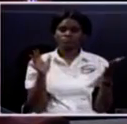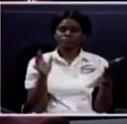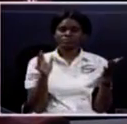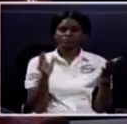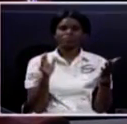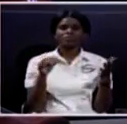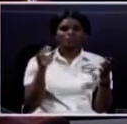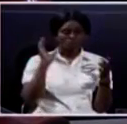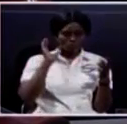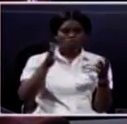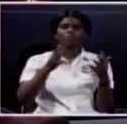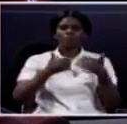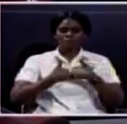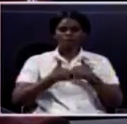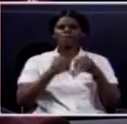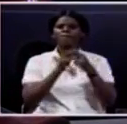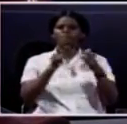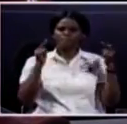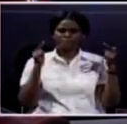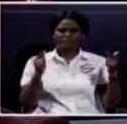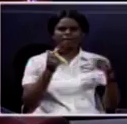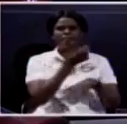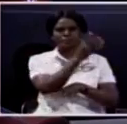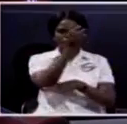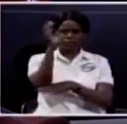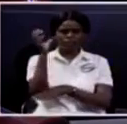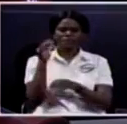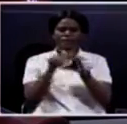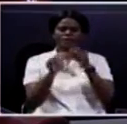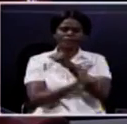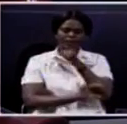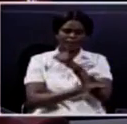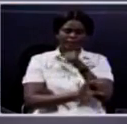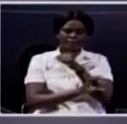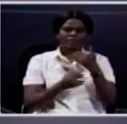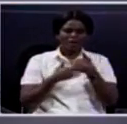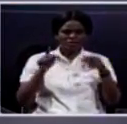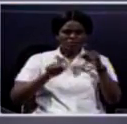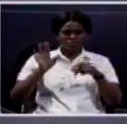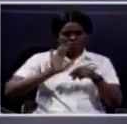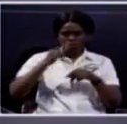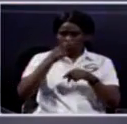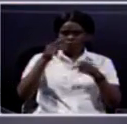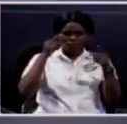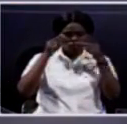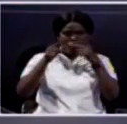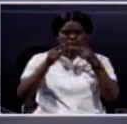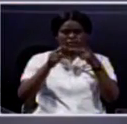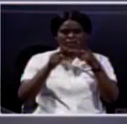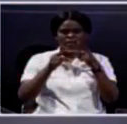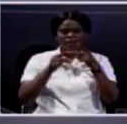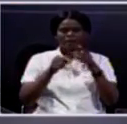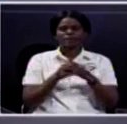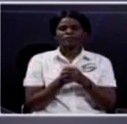We will have a huge plantation in this country, and we will no longer import oranges